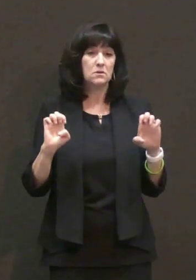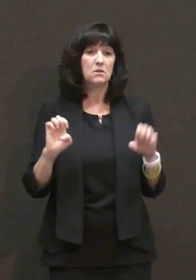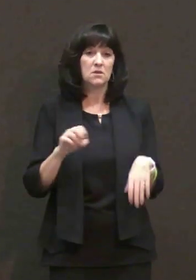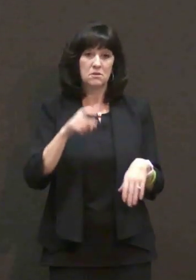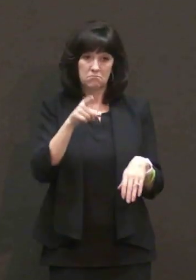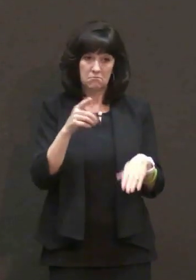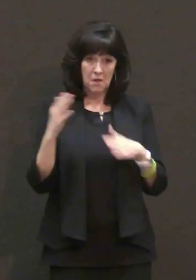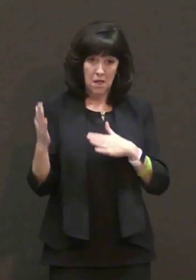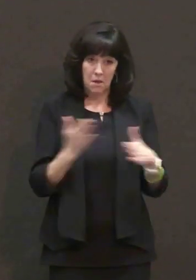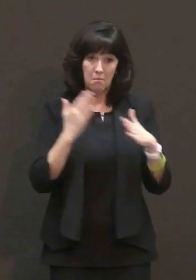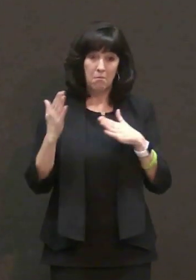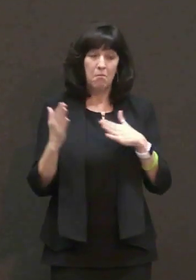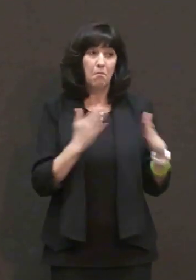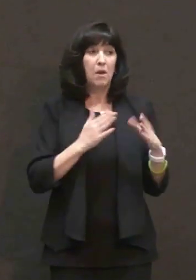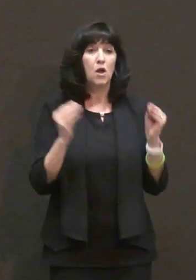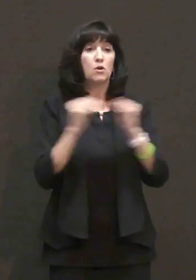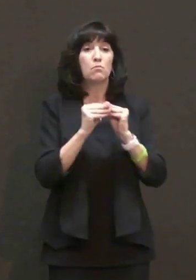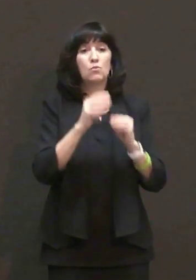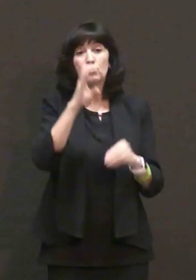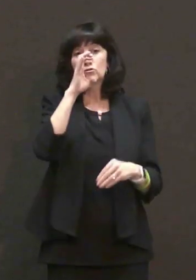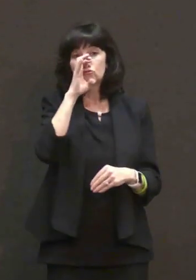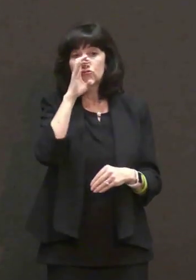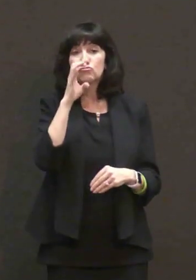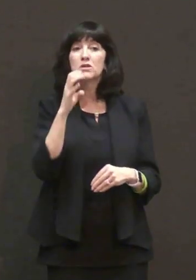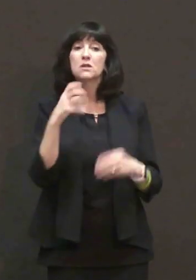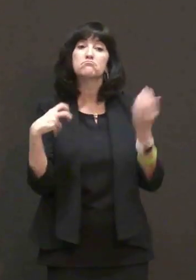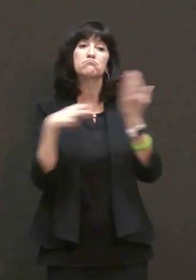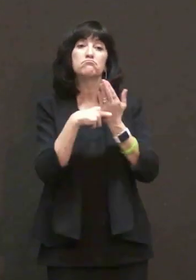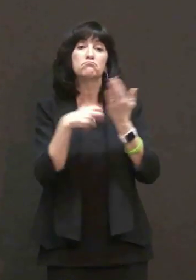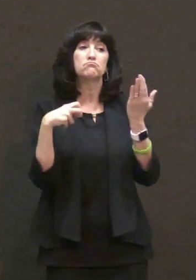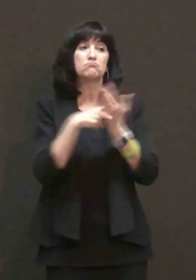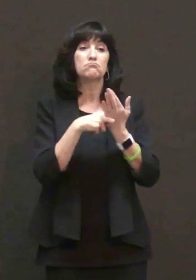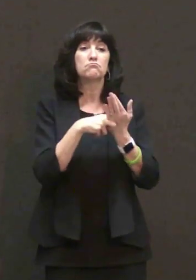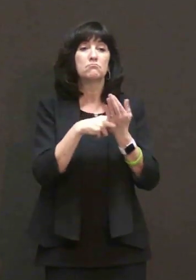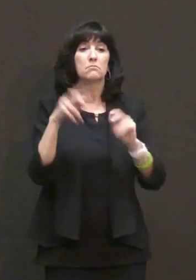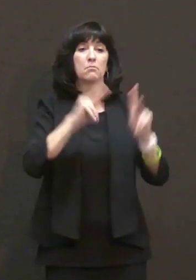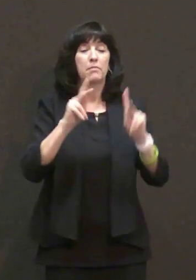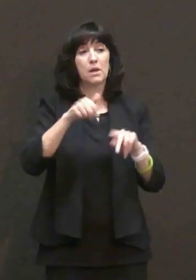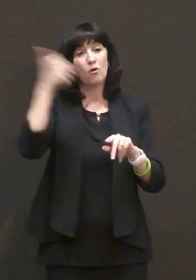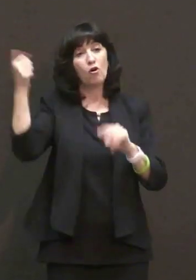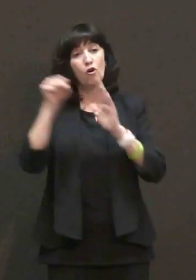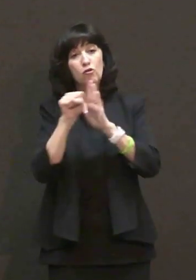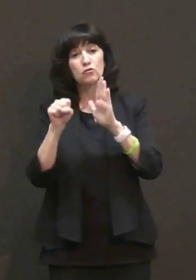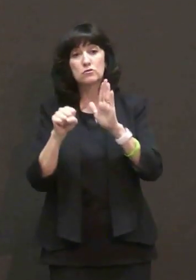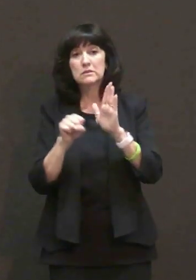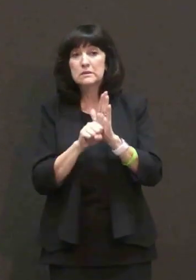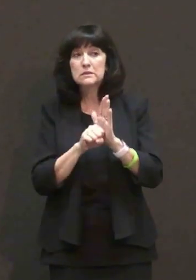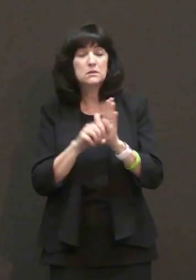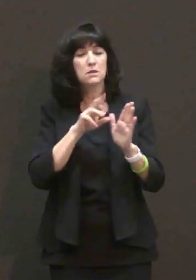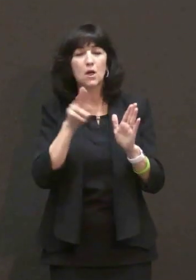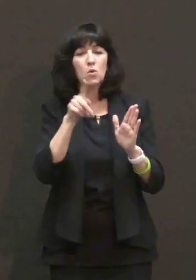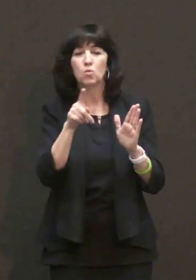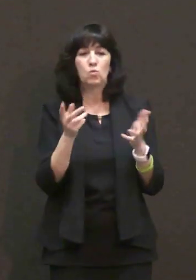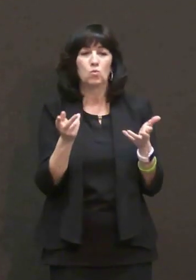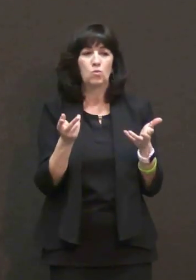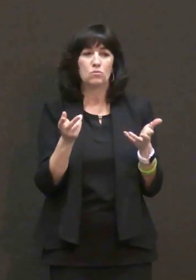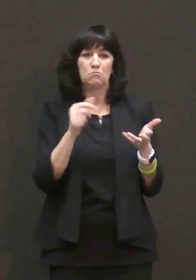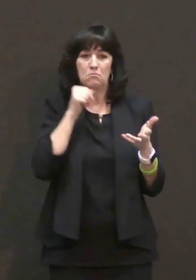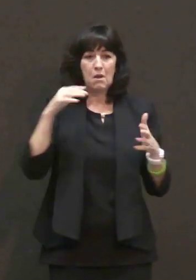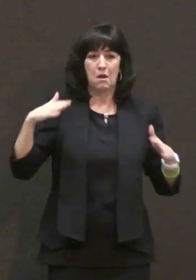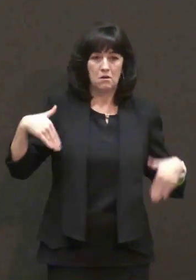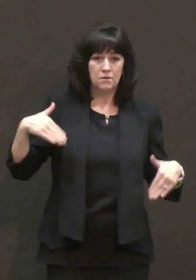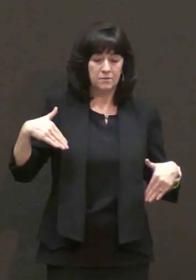begin citing out-of-staters, for example? Well, the whole enforcement side has been driven by